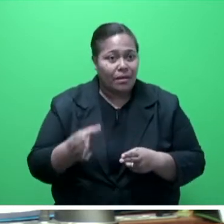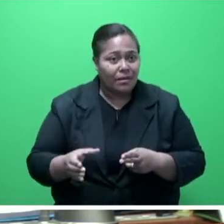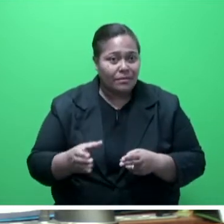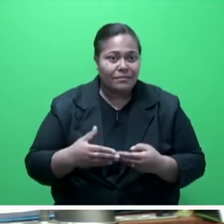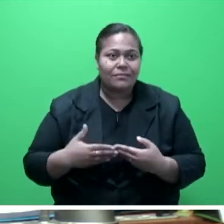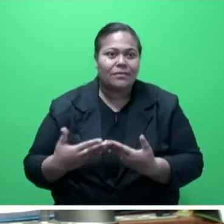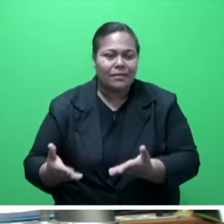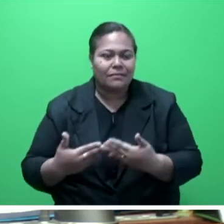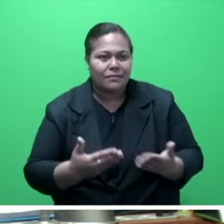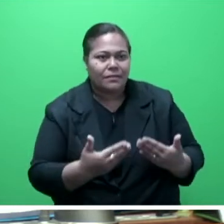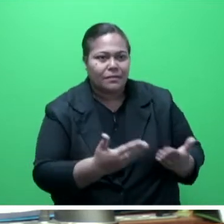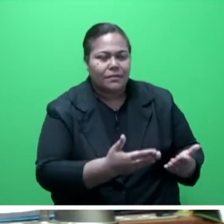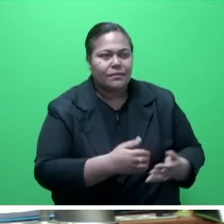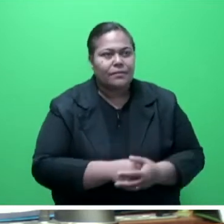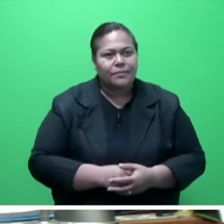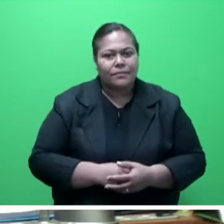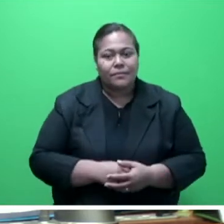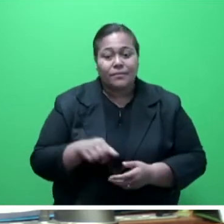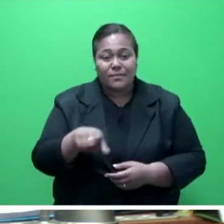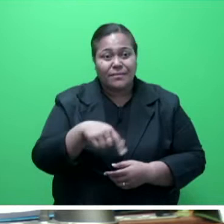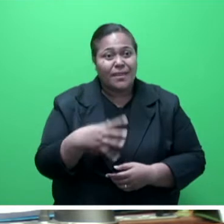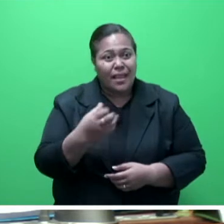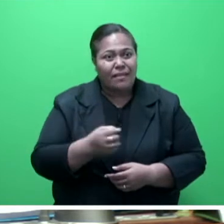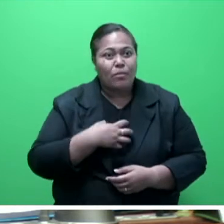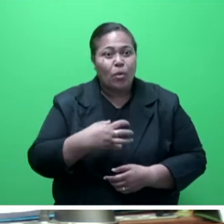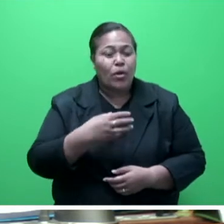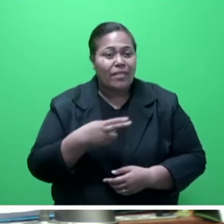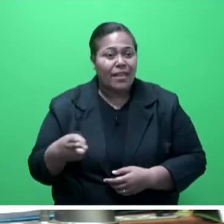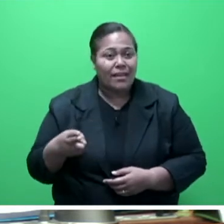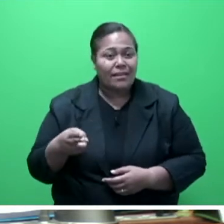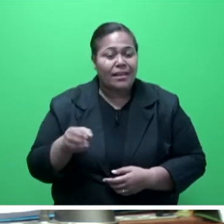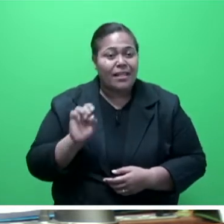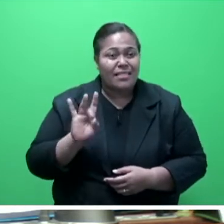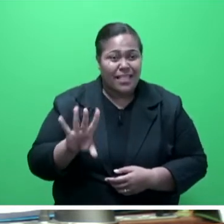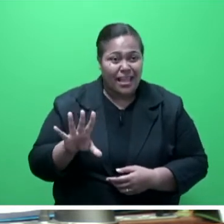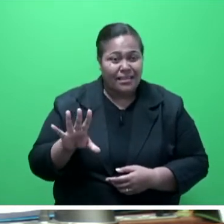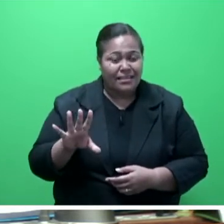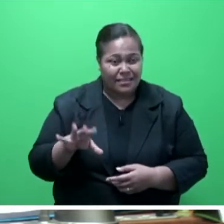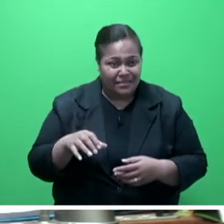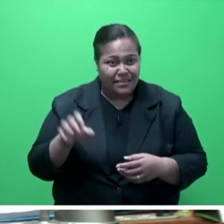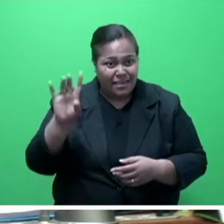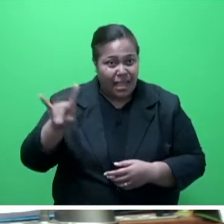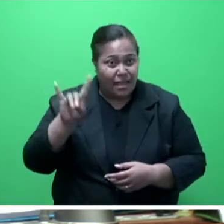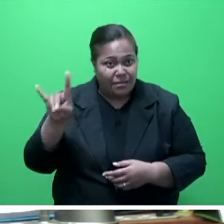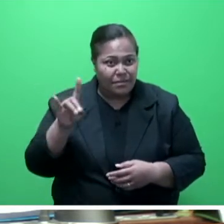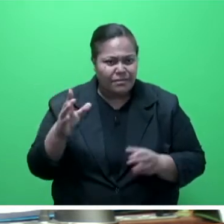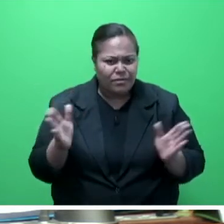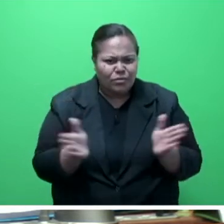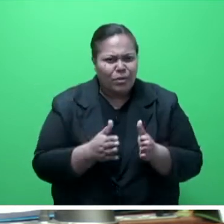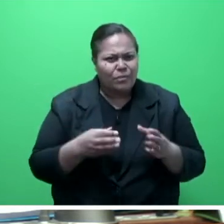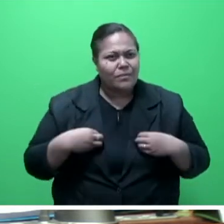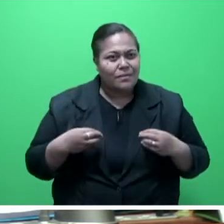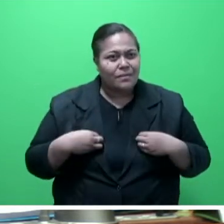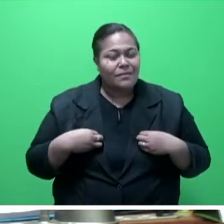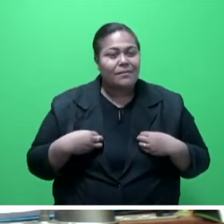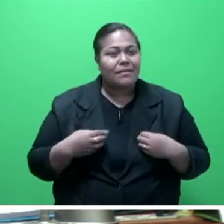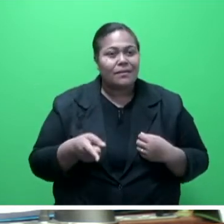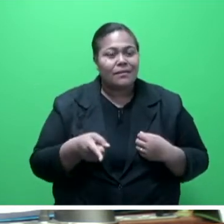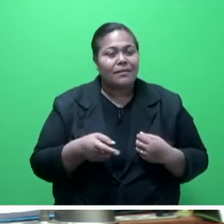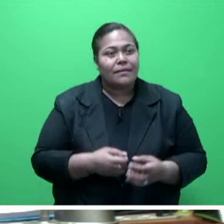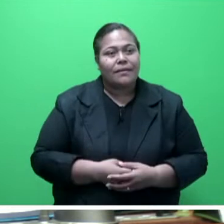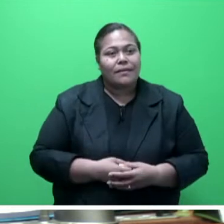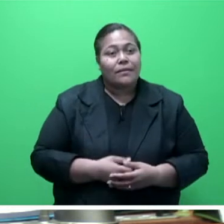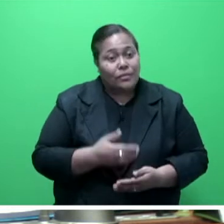have got more than 10 stocks, from subsistence to medium and large holding. That work